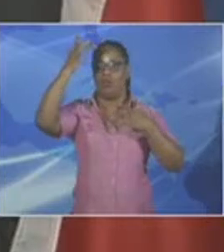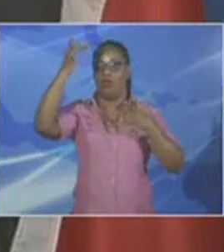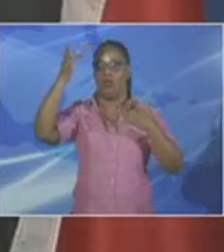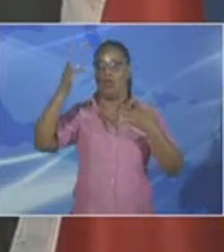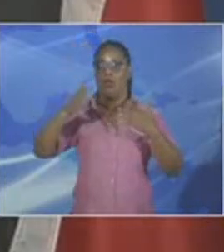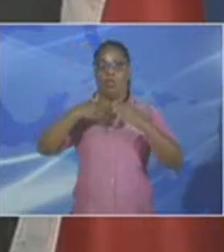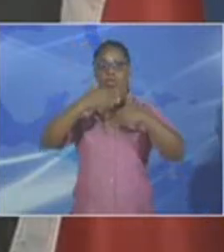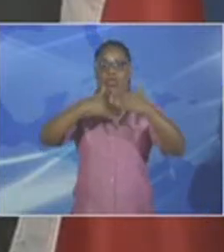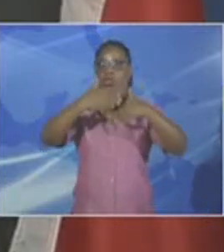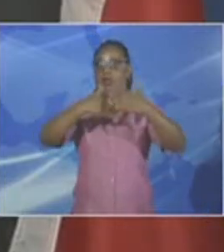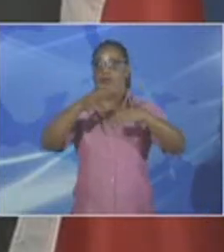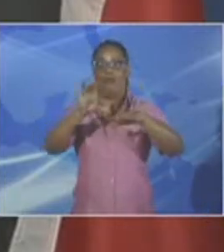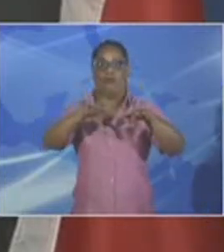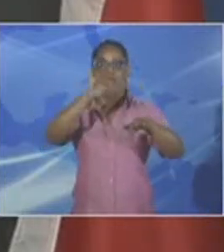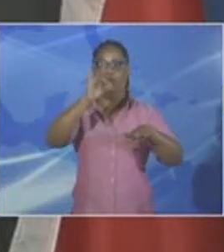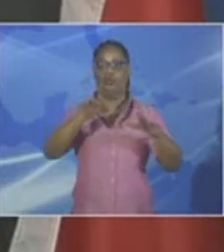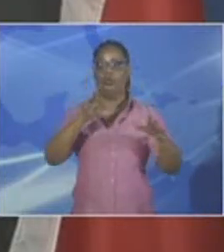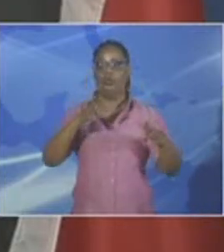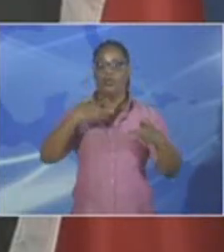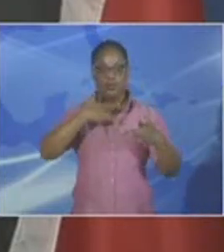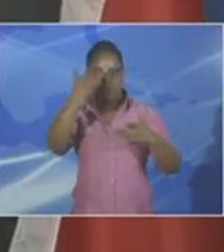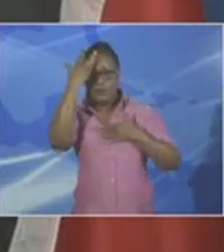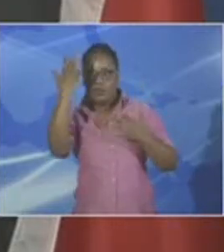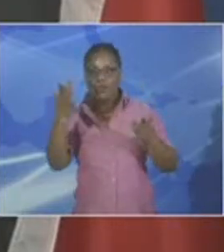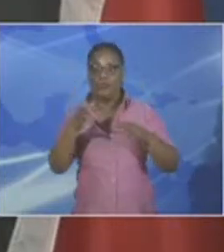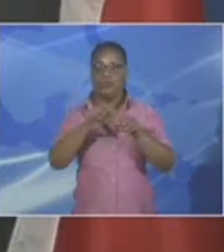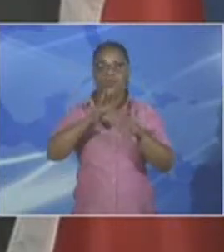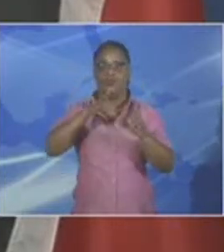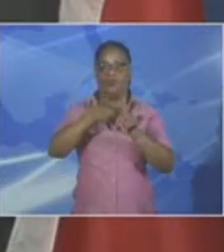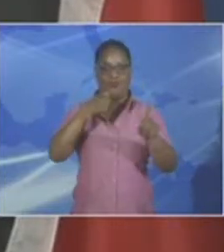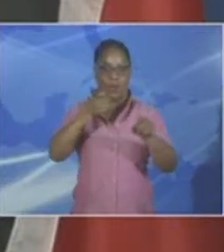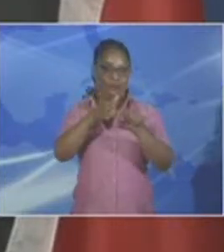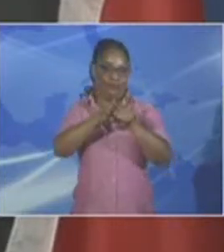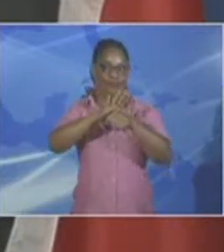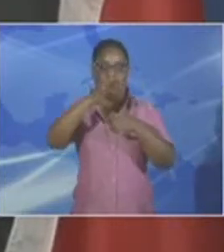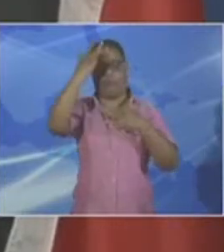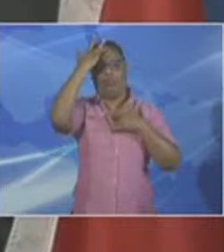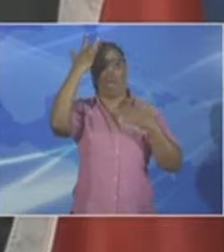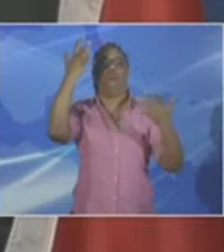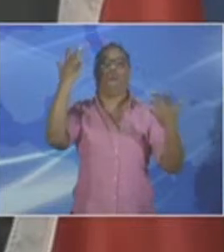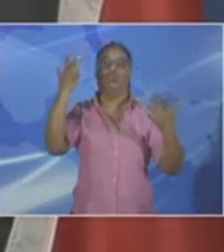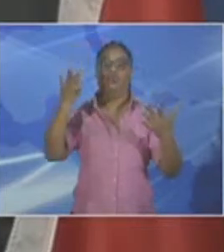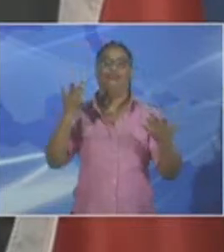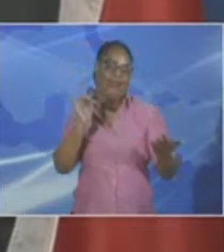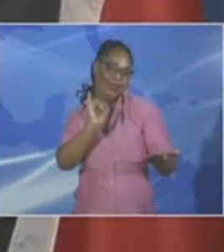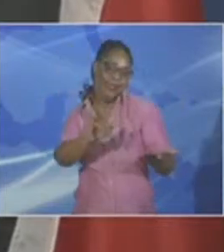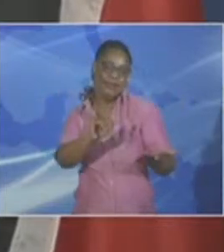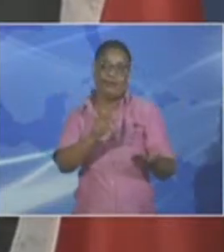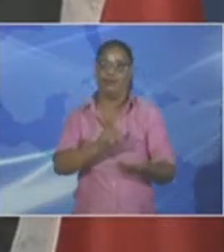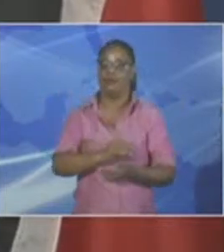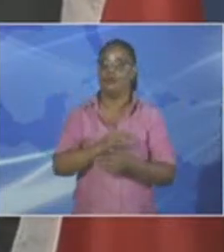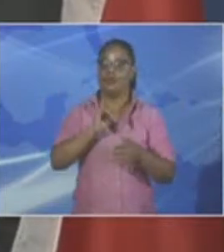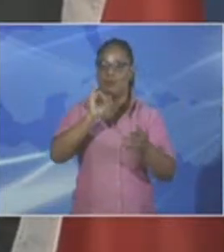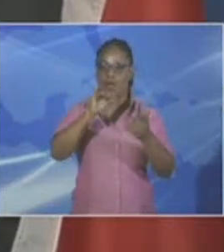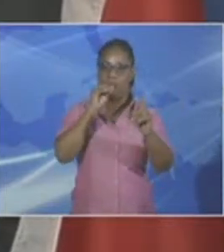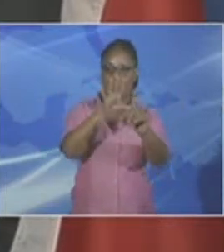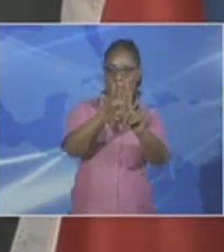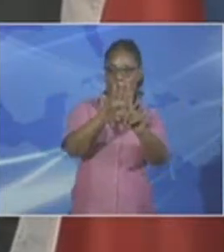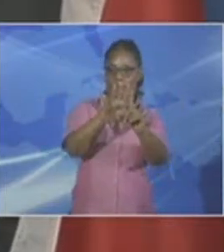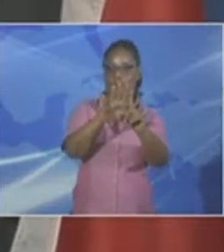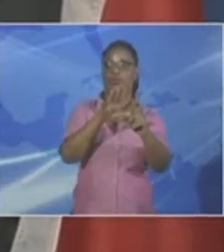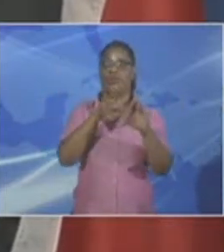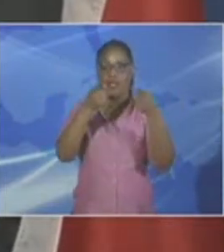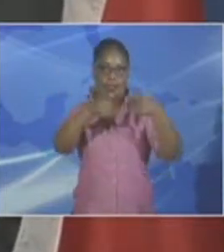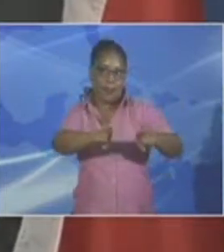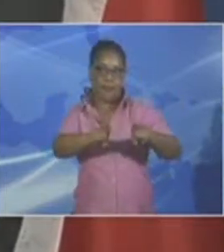test. And many people who didn't have a test, they got natural immunity by being exposed. And we anticipate that that would be in the